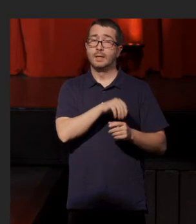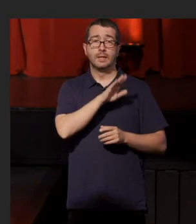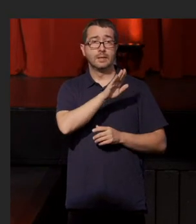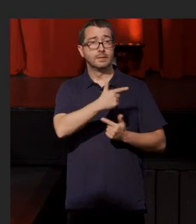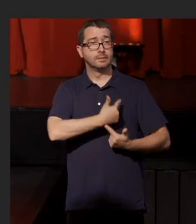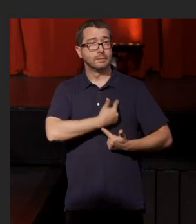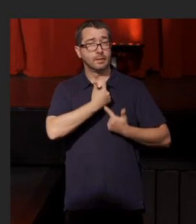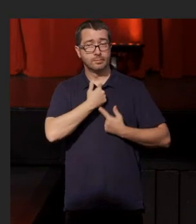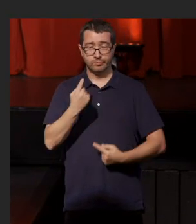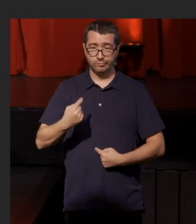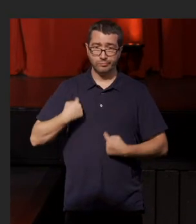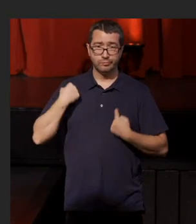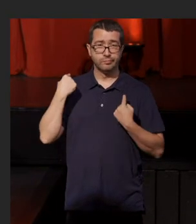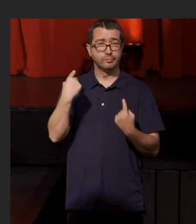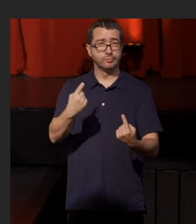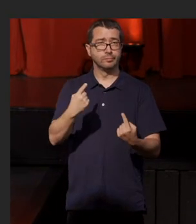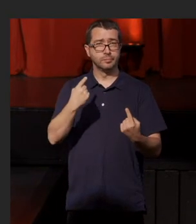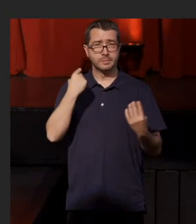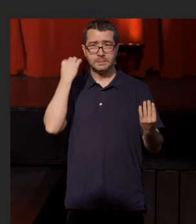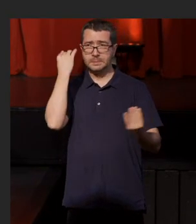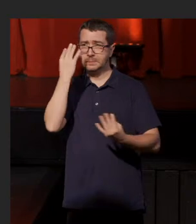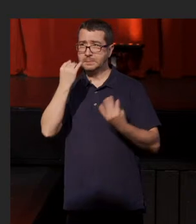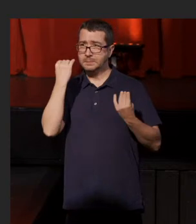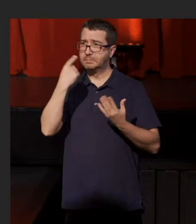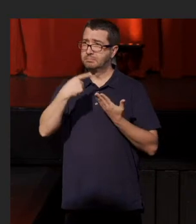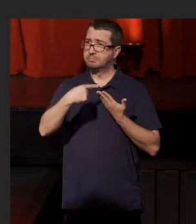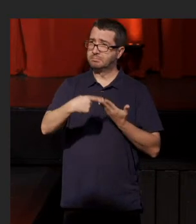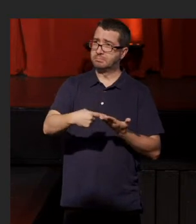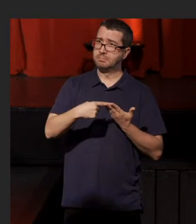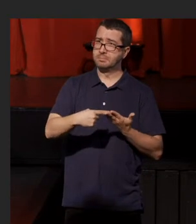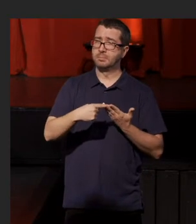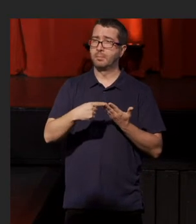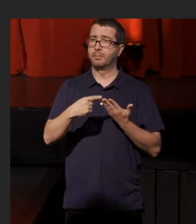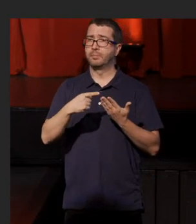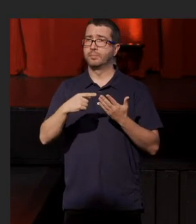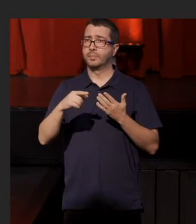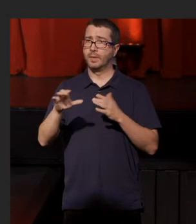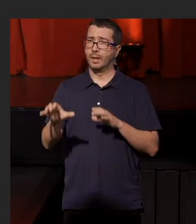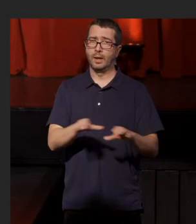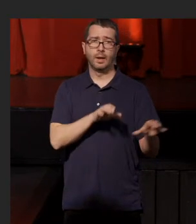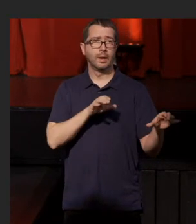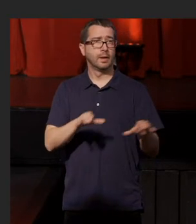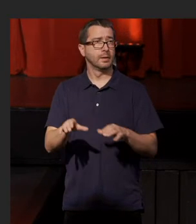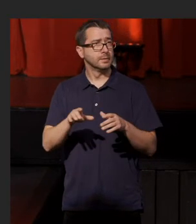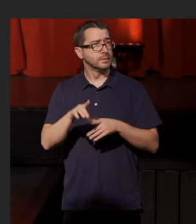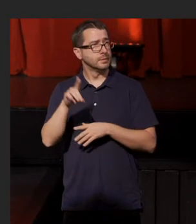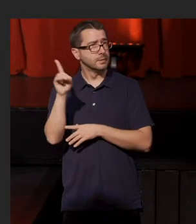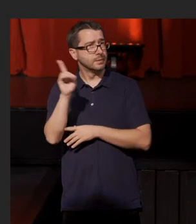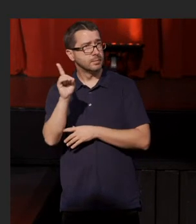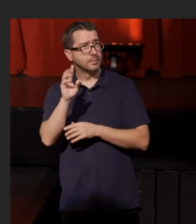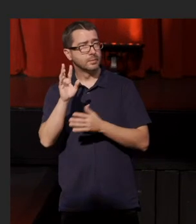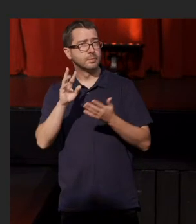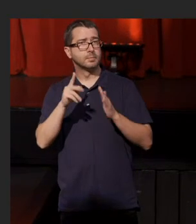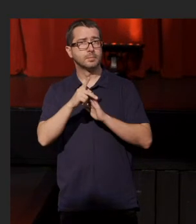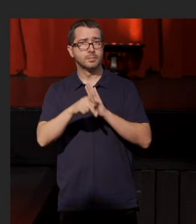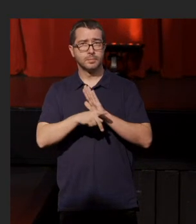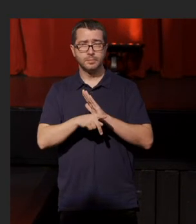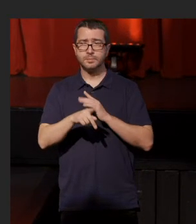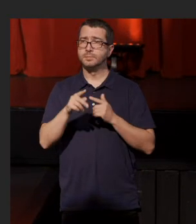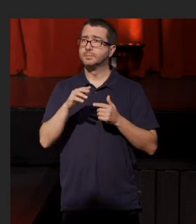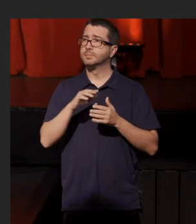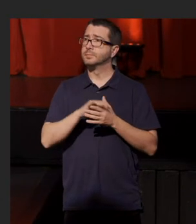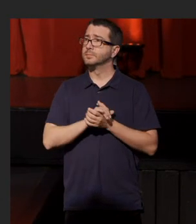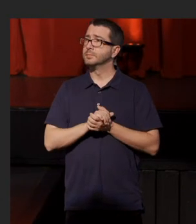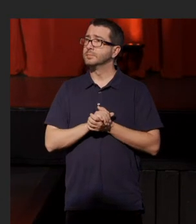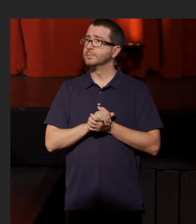life, to thinking about democracy, acting upon democratic principles, and I think